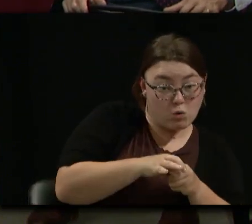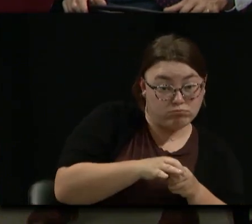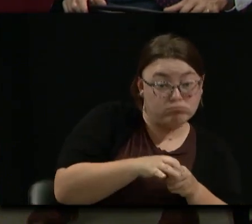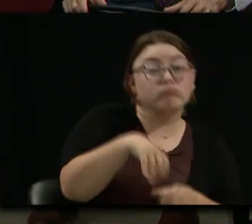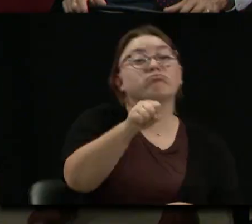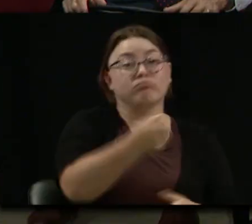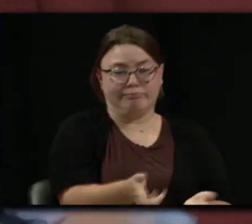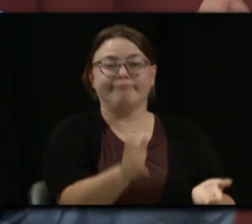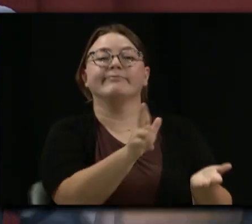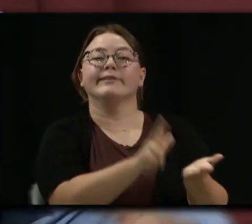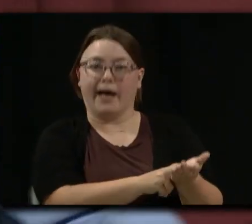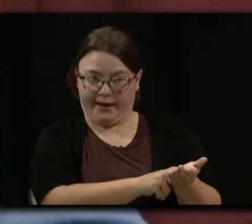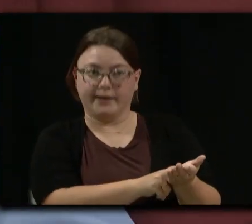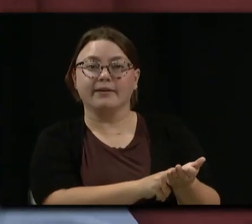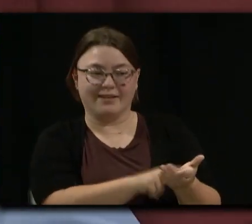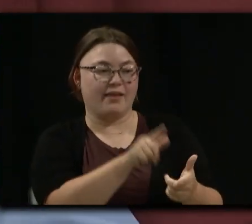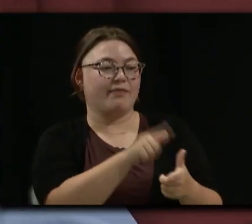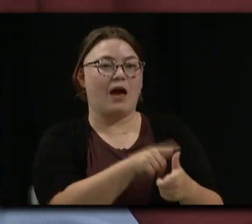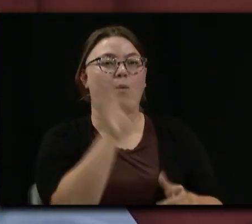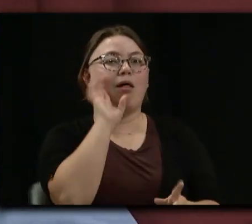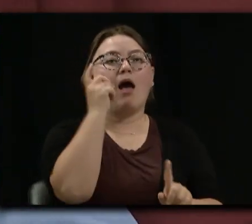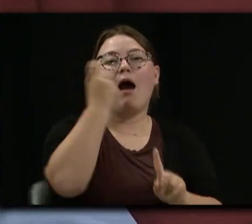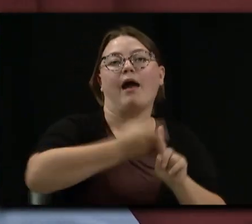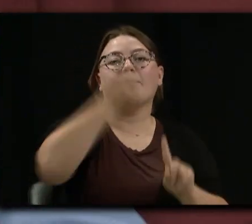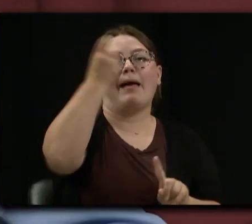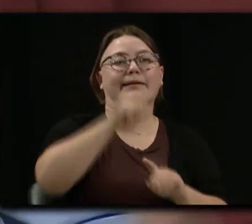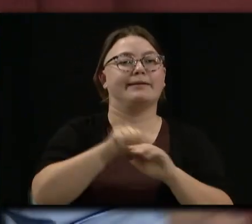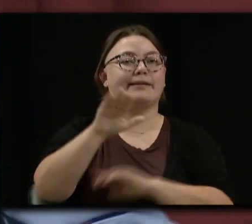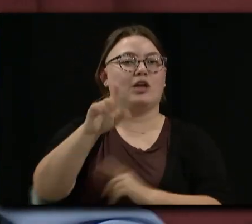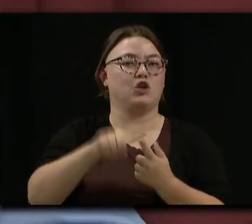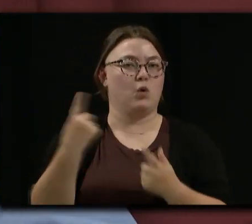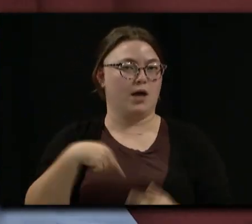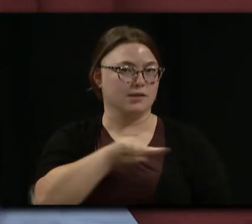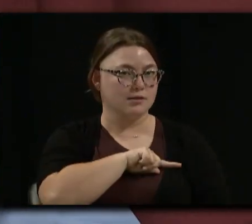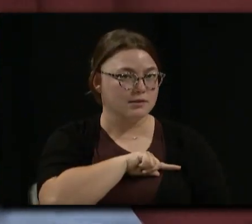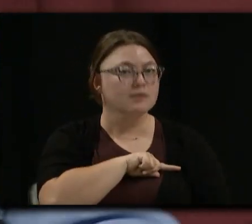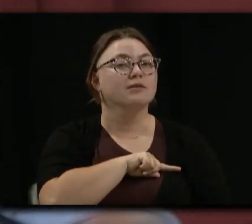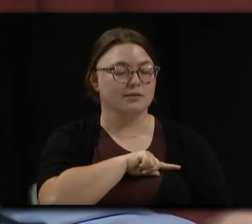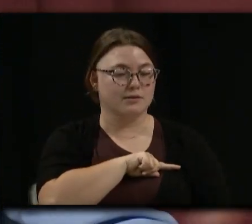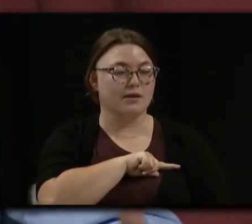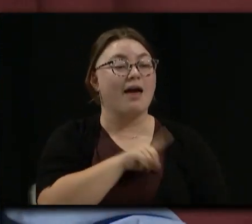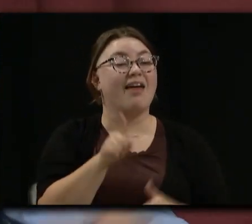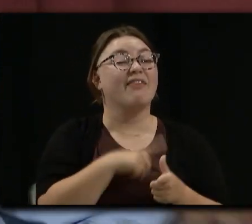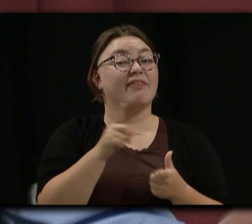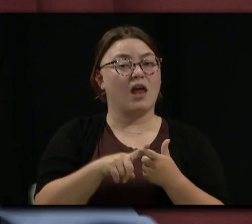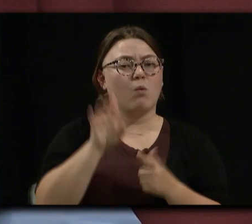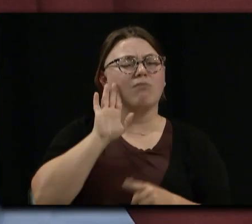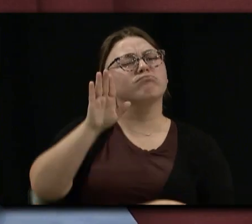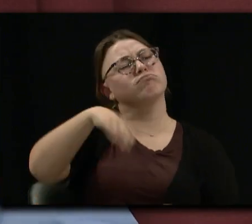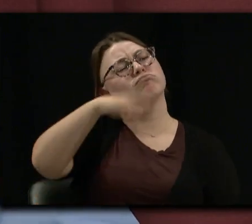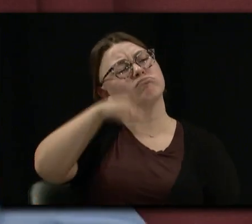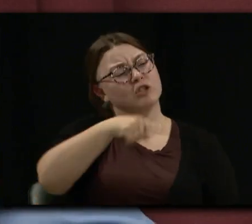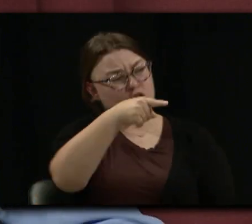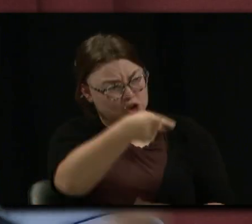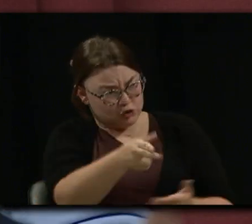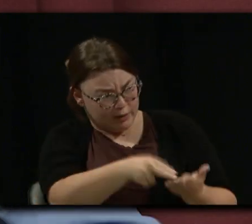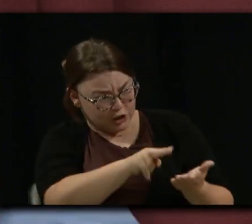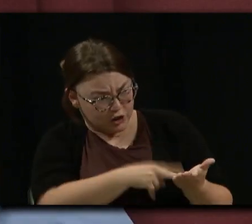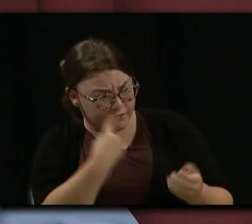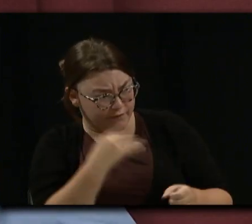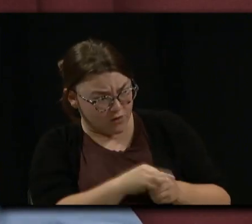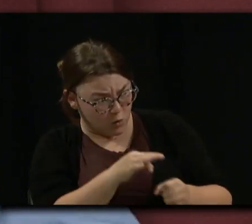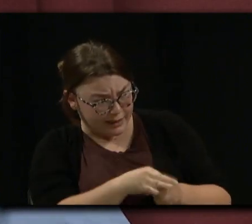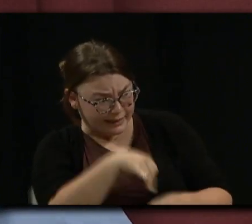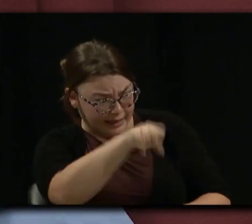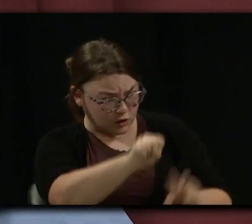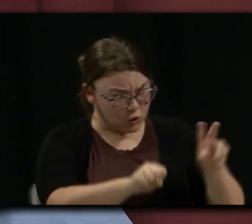sign that, it actually gets electronically sent to us, and we send out a confirmation to make sure it was you that wanted to register. You can drop